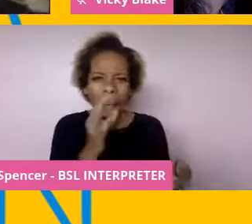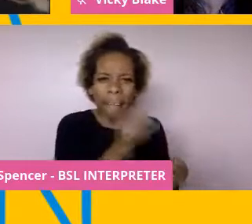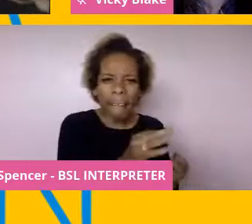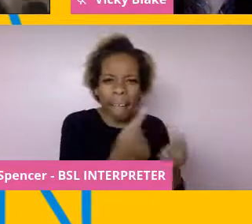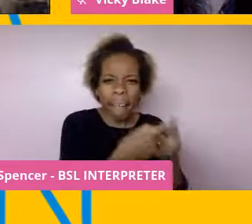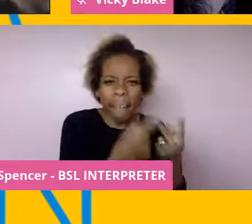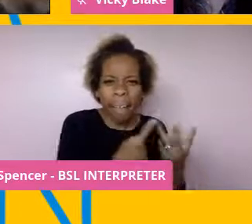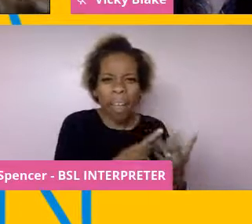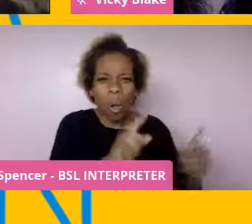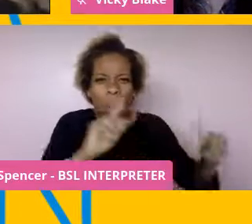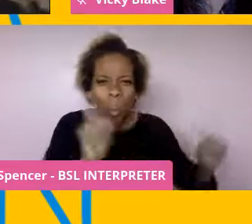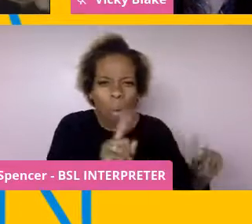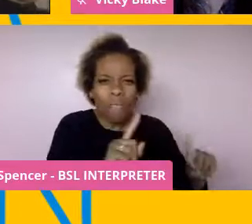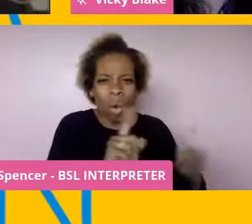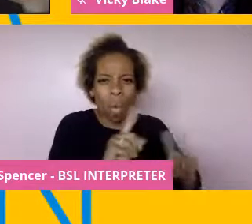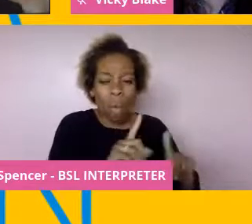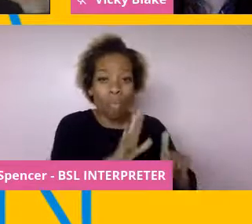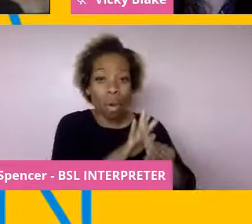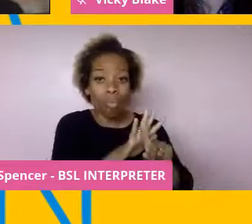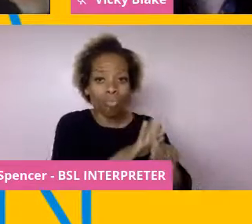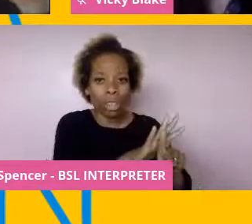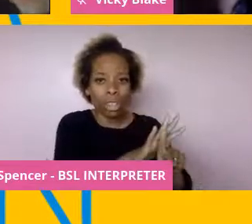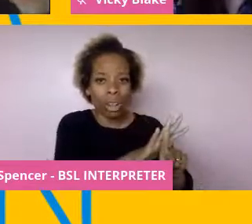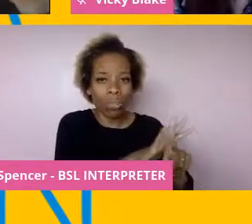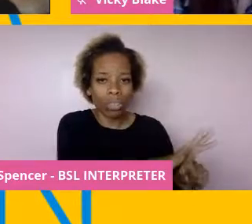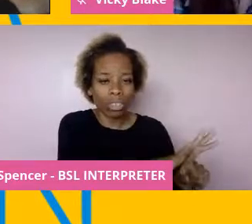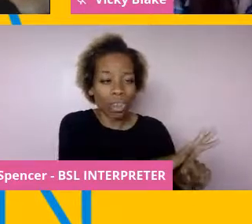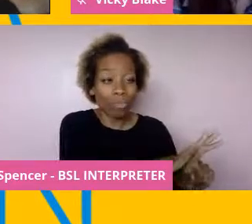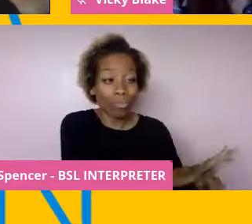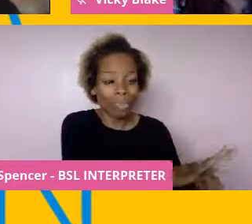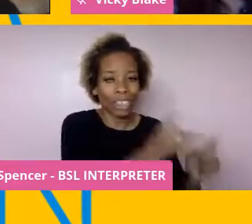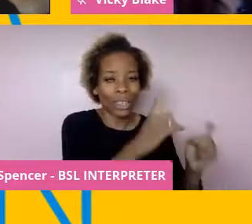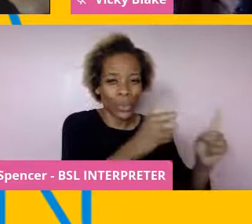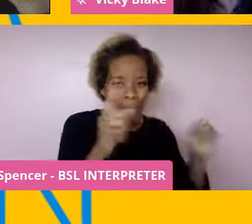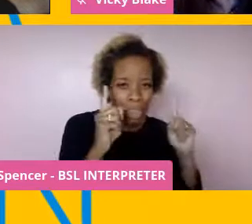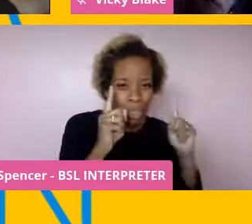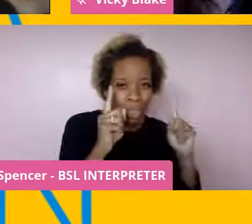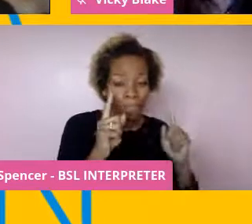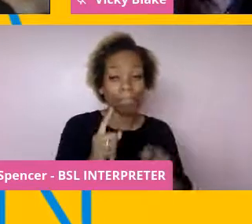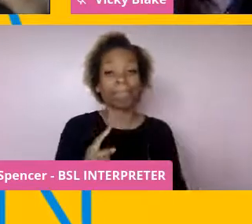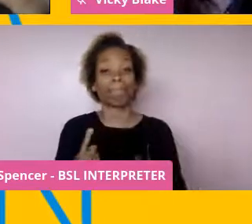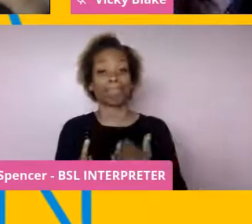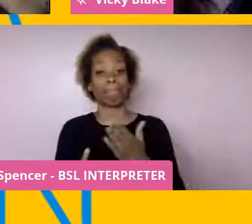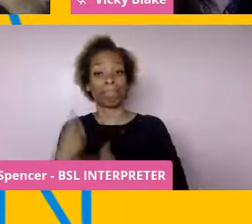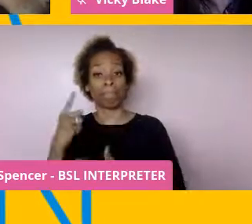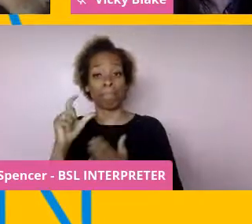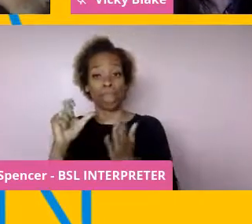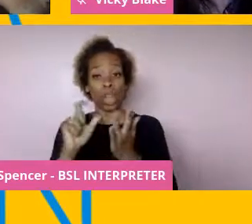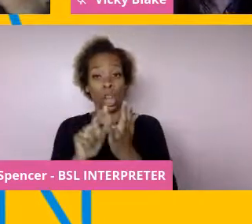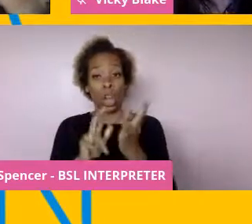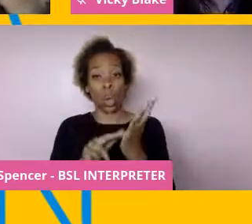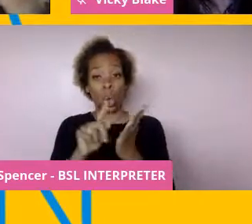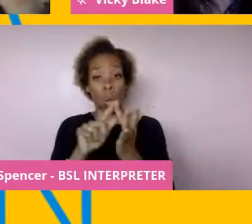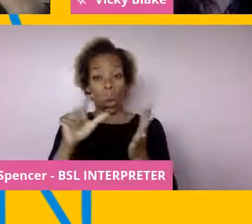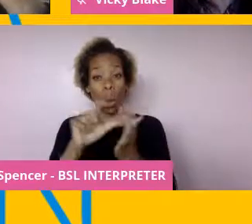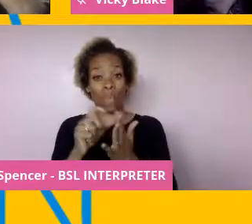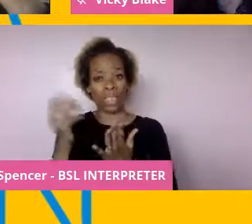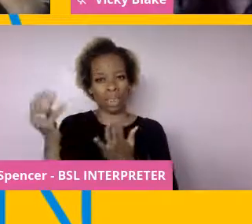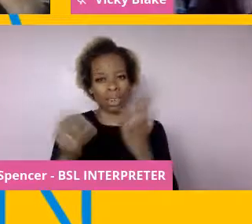of put pressure on the employer. And then since COVID and the threats to jobs, we've